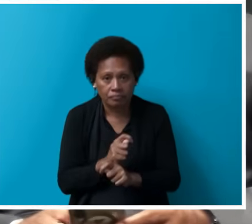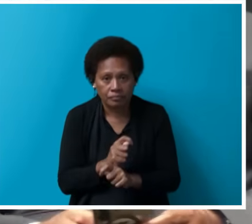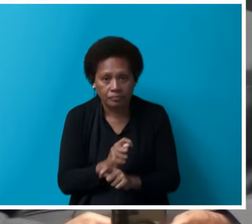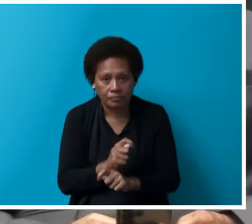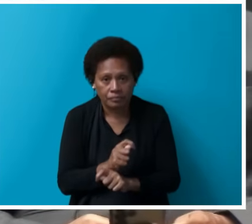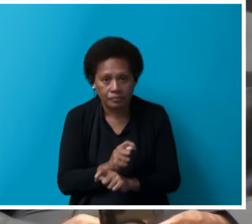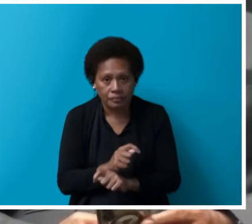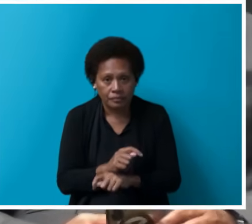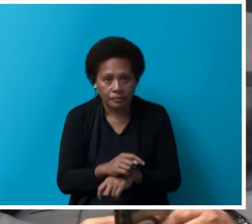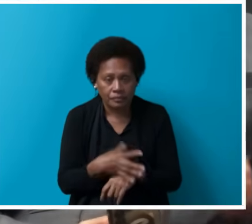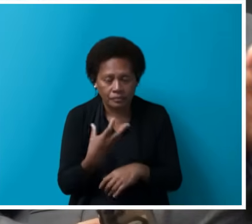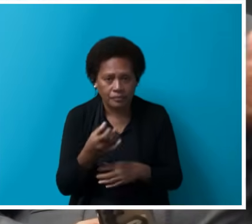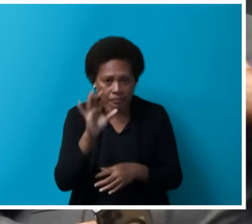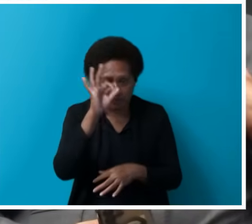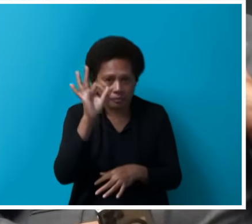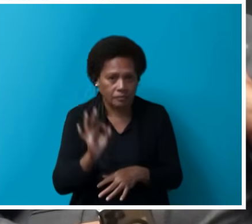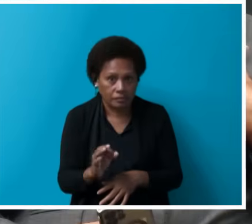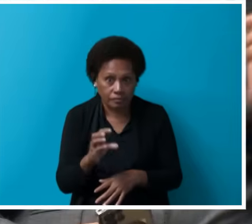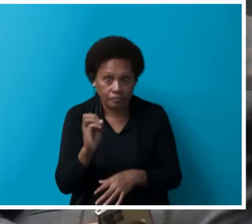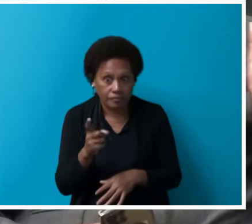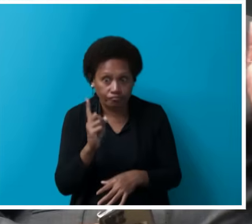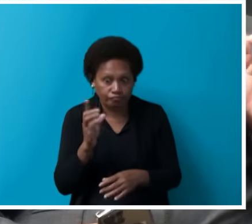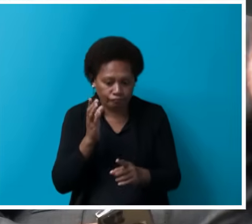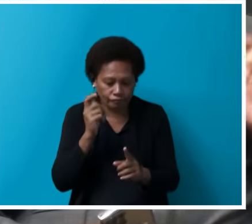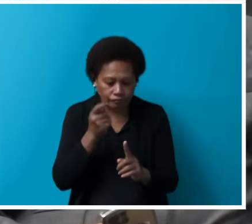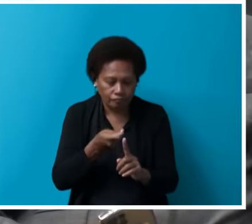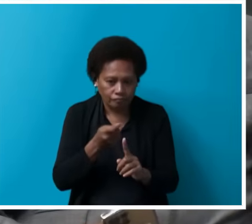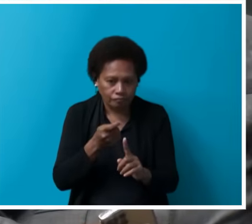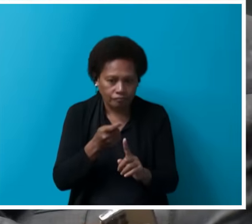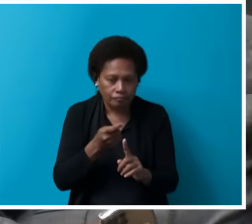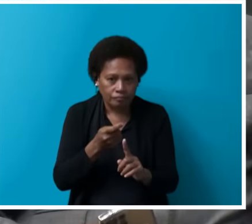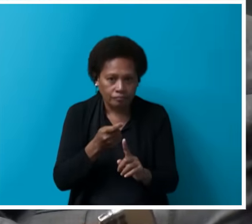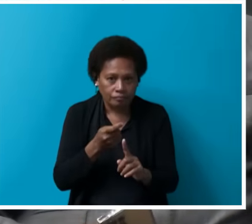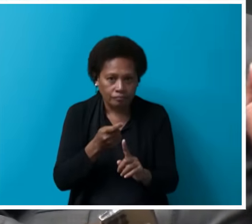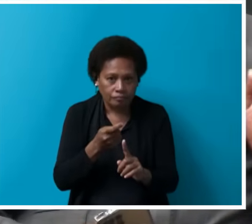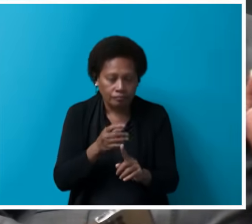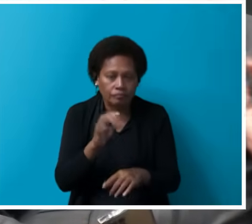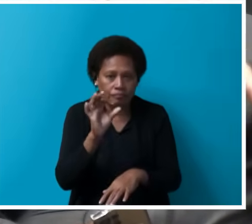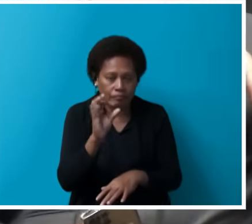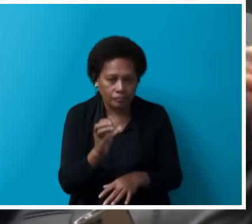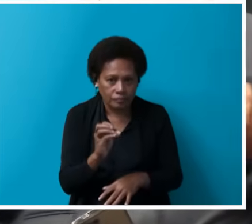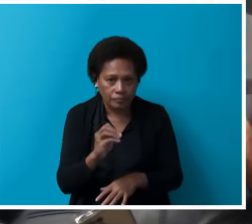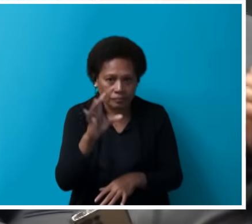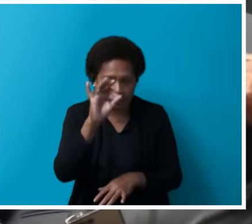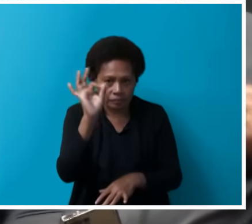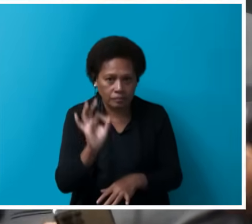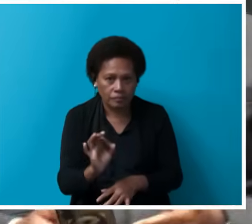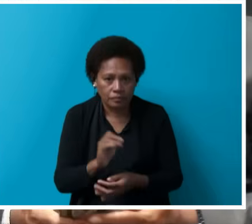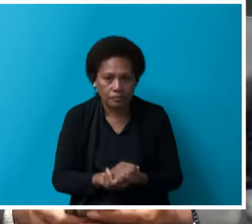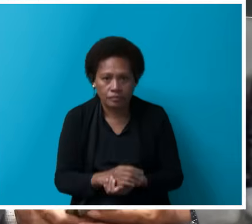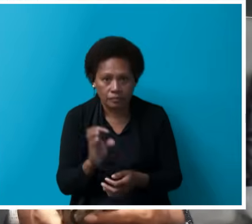have zero. We maintained zero. On 21, we added prescribed medicine, and we increased the VAT